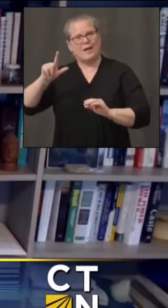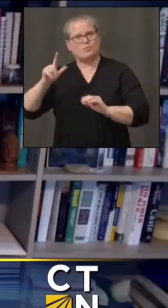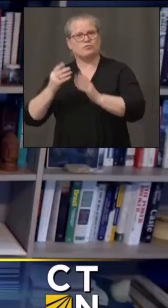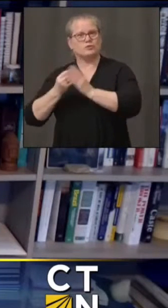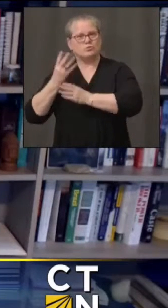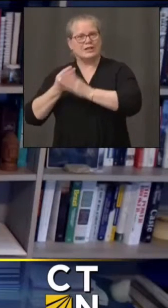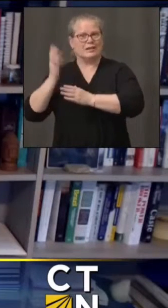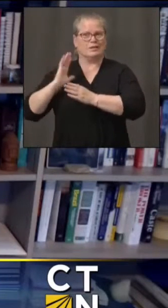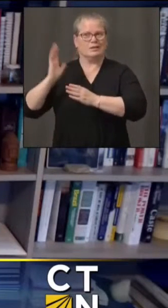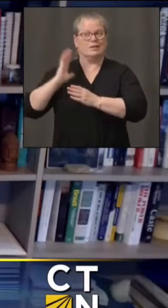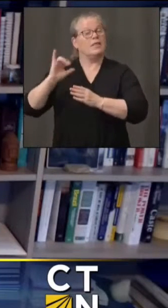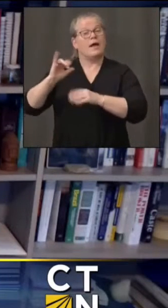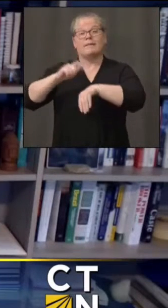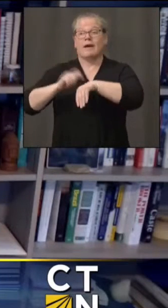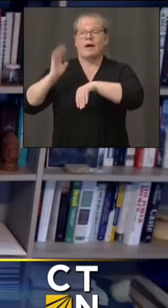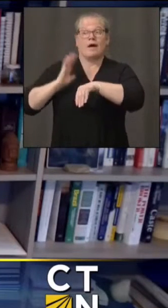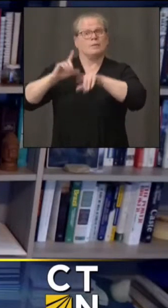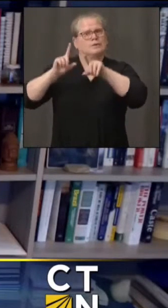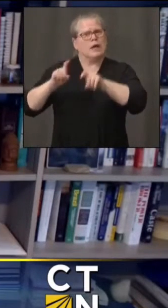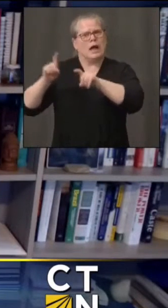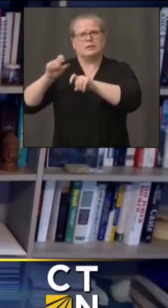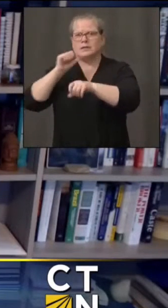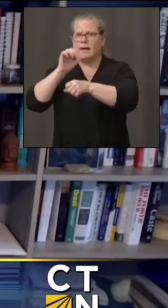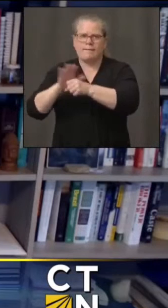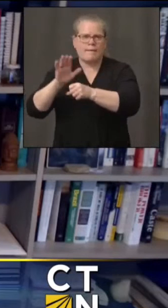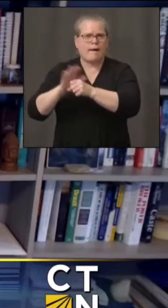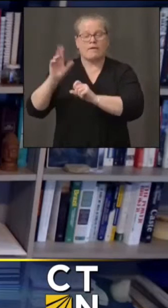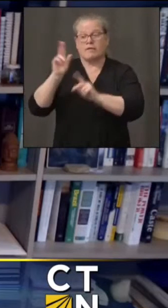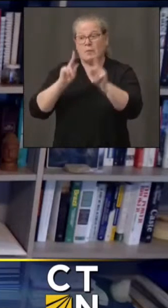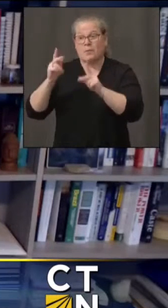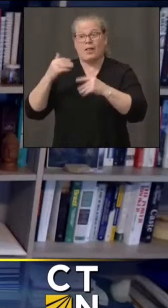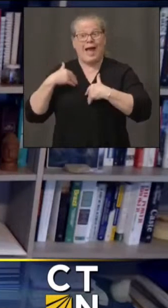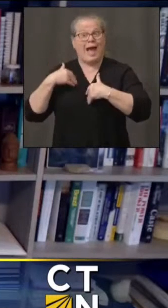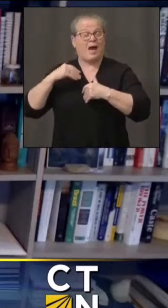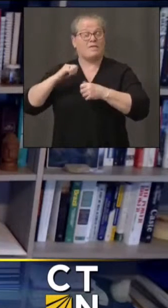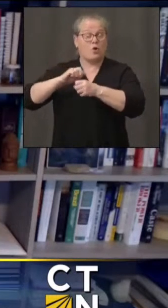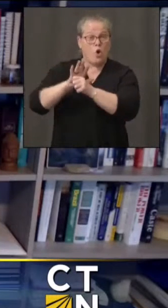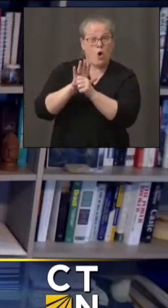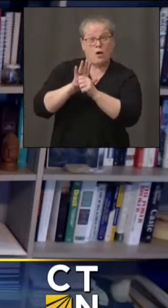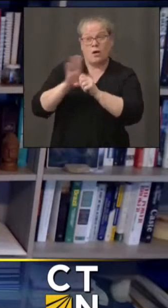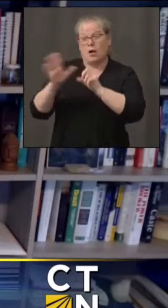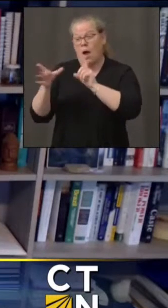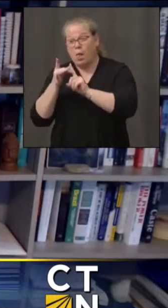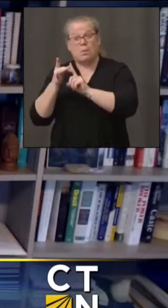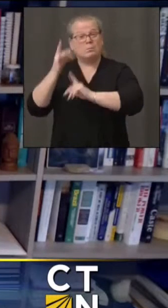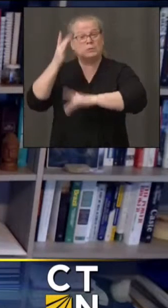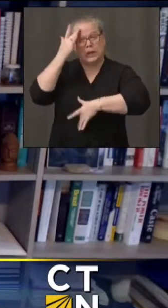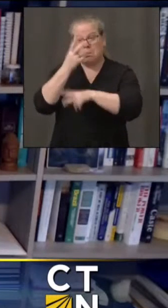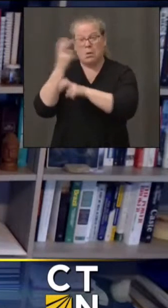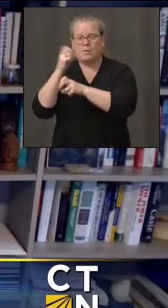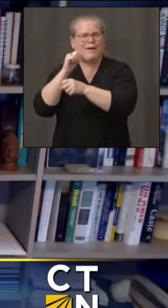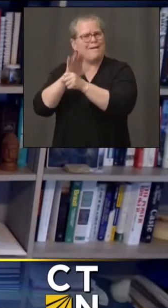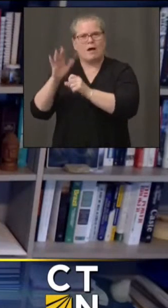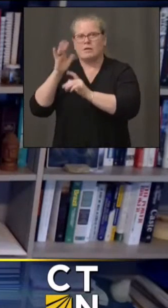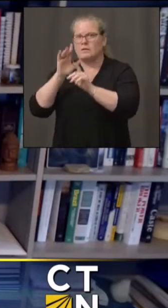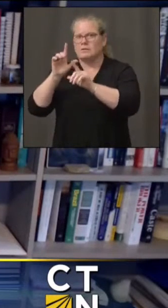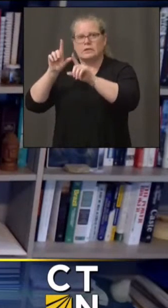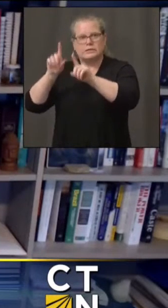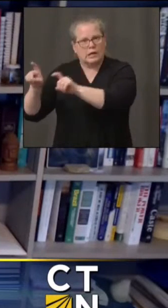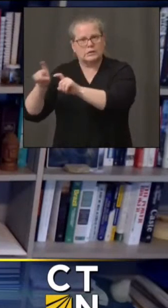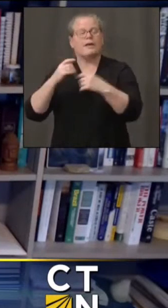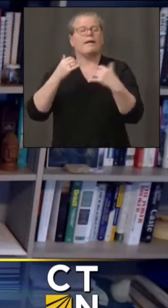to diagnose, everybody who had COVID. Right now, we're doing a much better job, and we're also doing a much better job